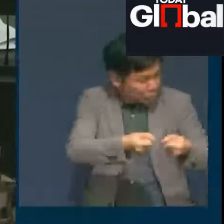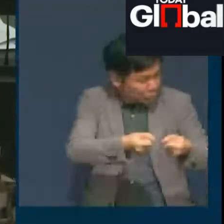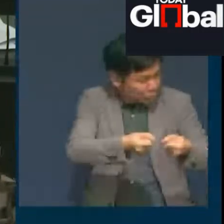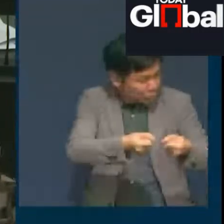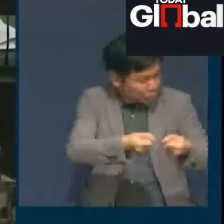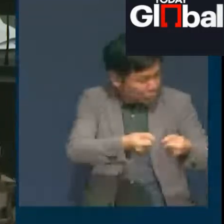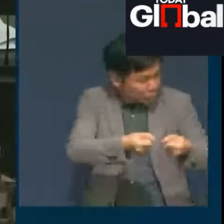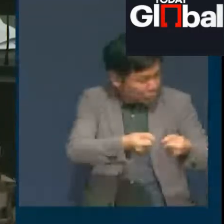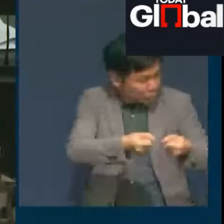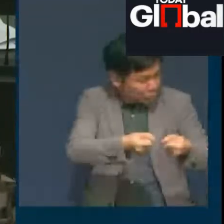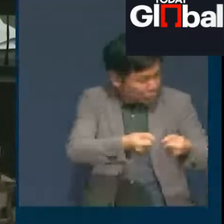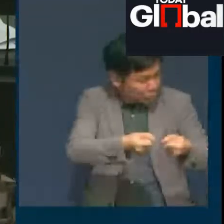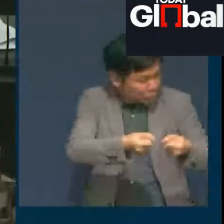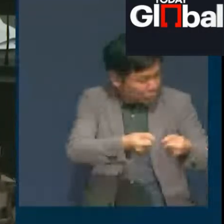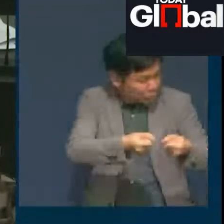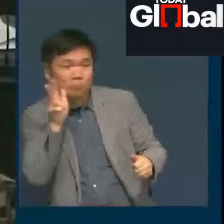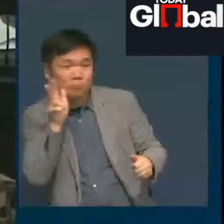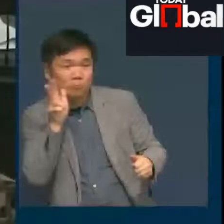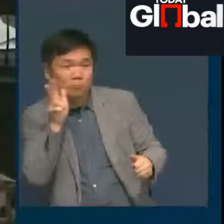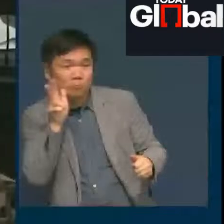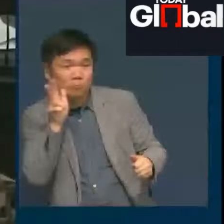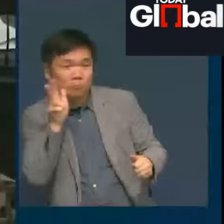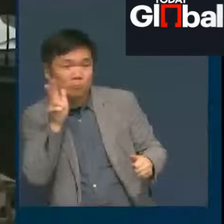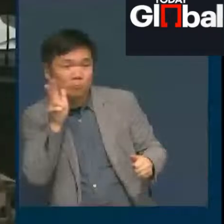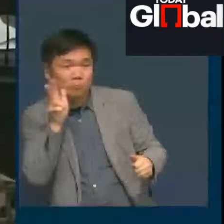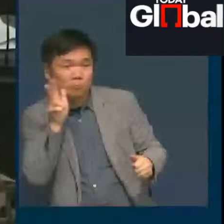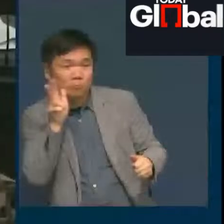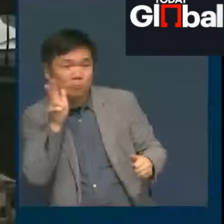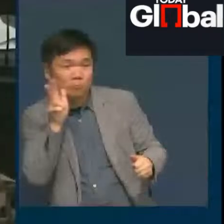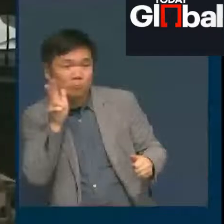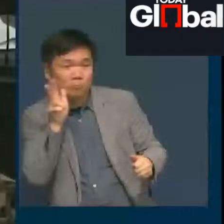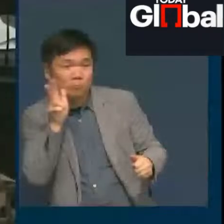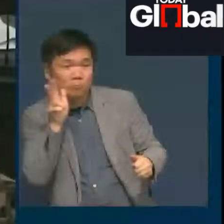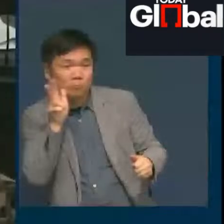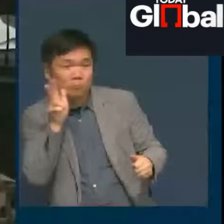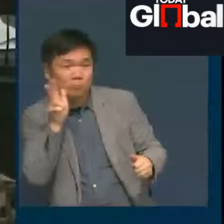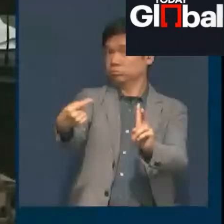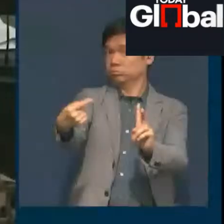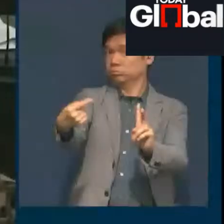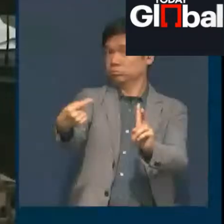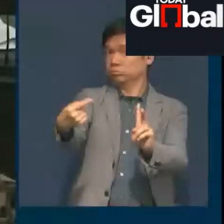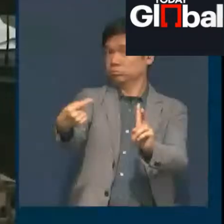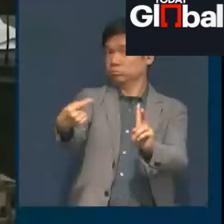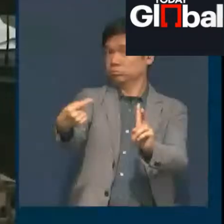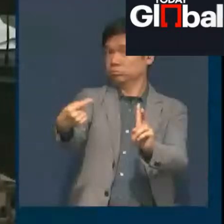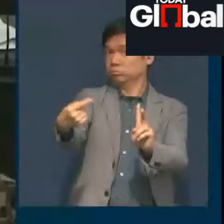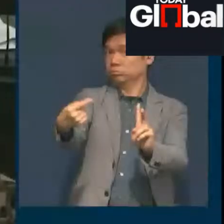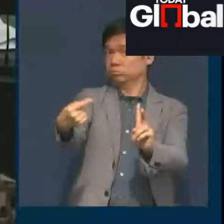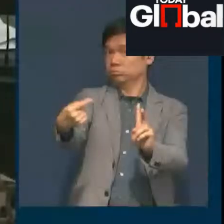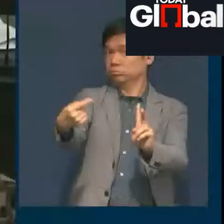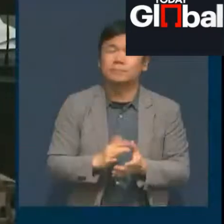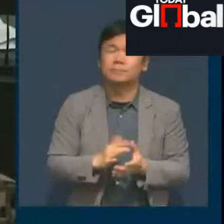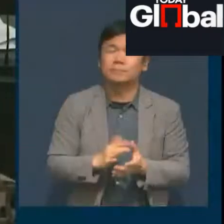exclude, and to respect persons with disabilities?